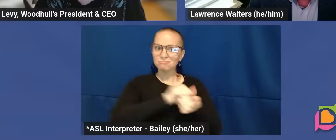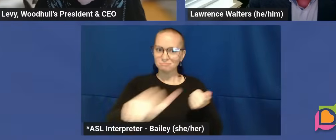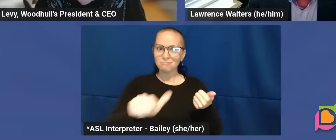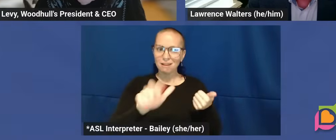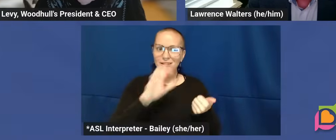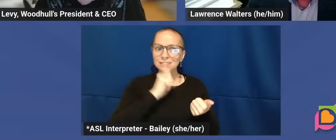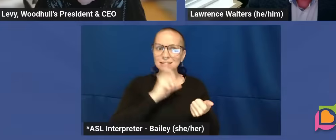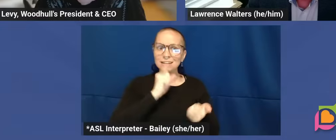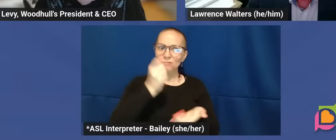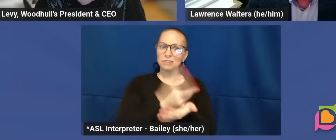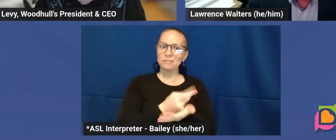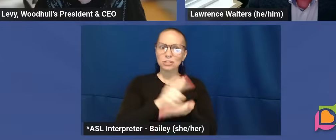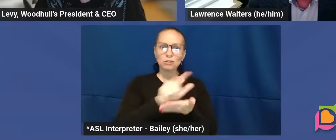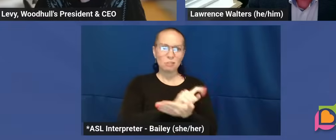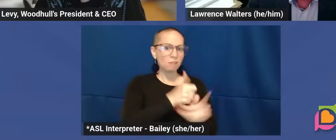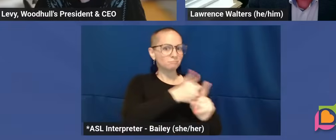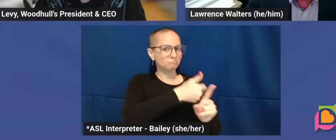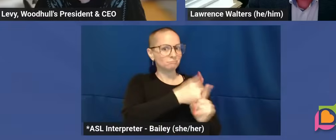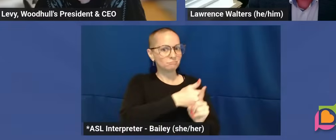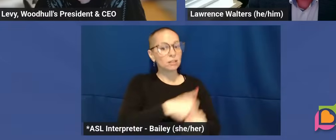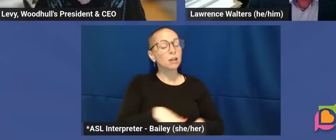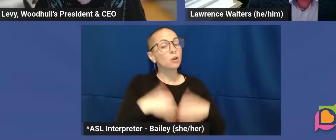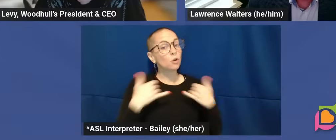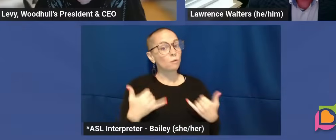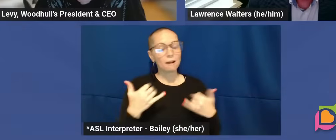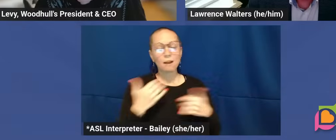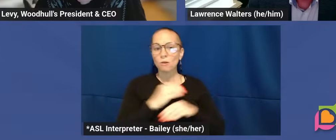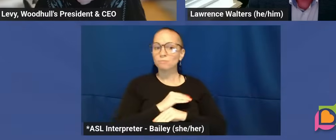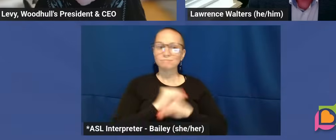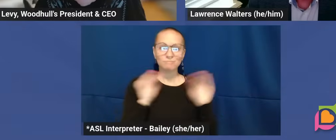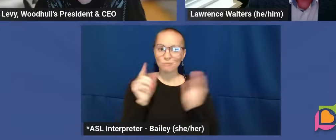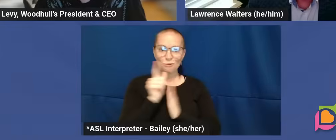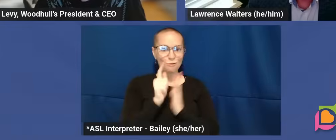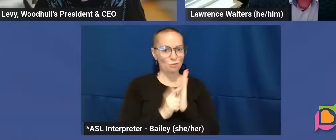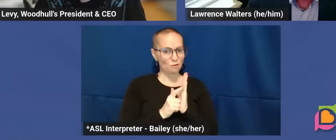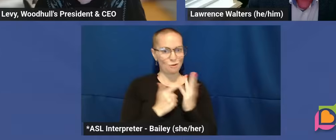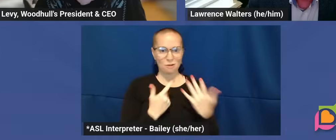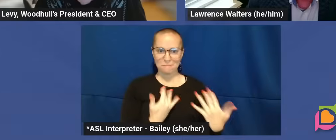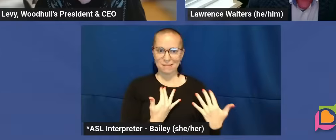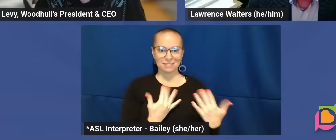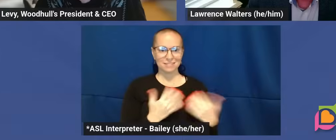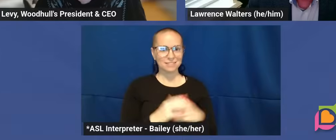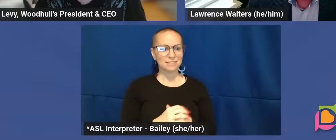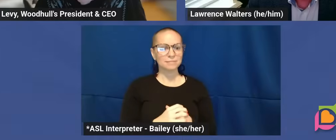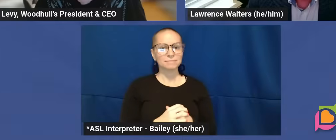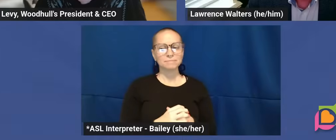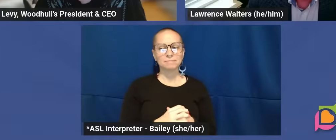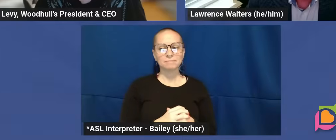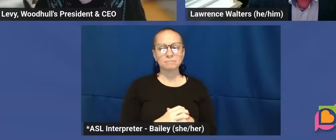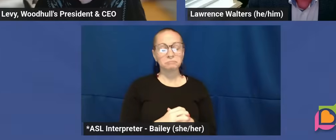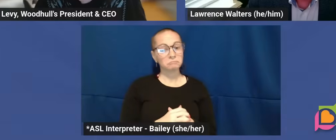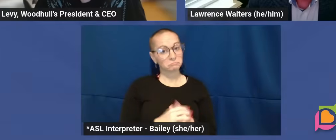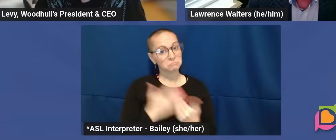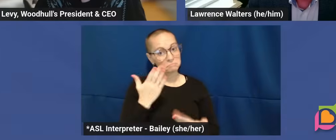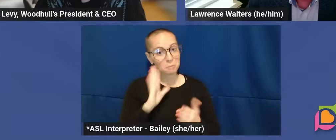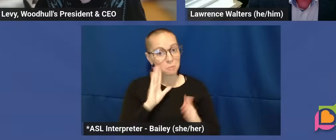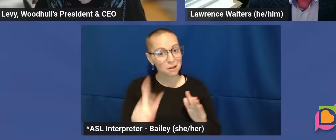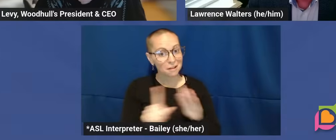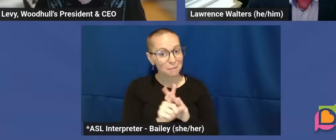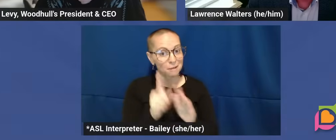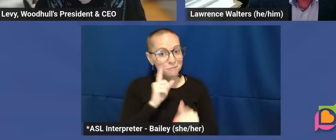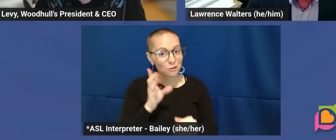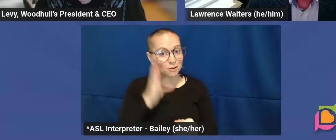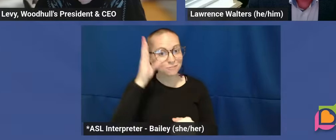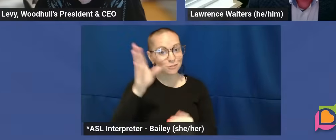law of their own. Right now, there is no such law pending. It may come up in a future